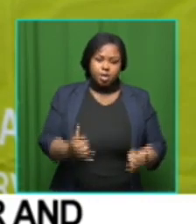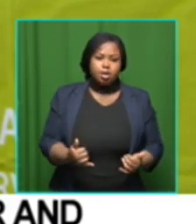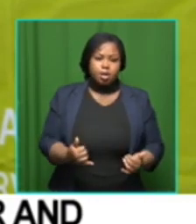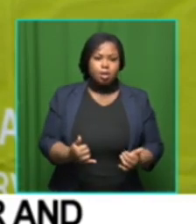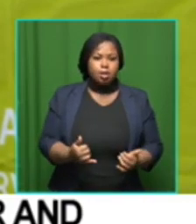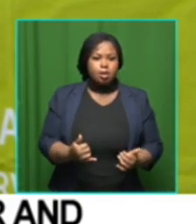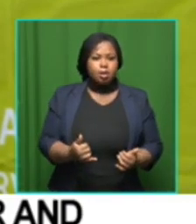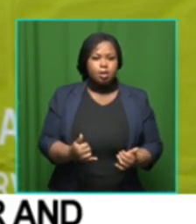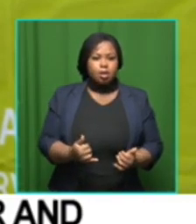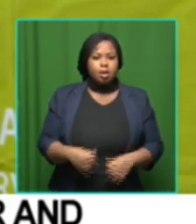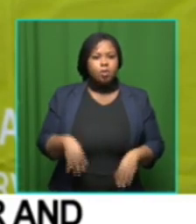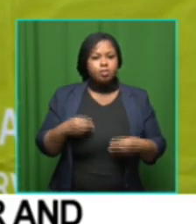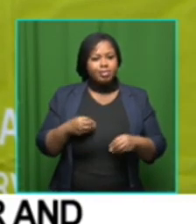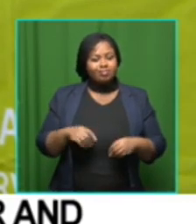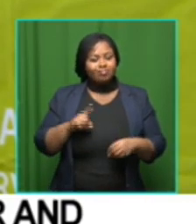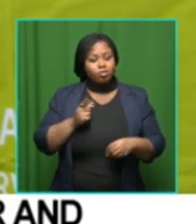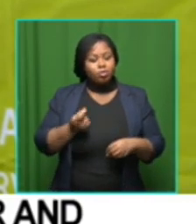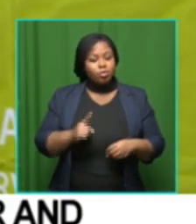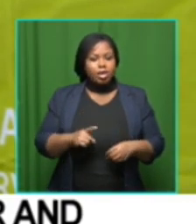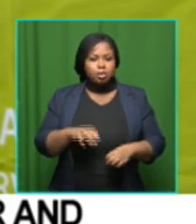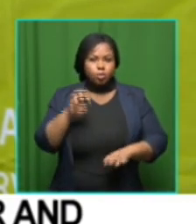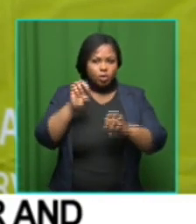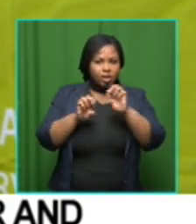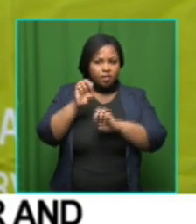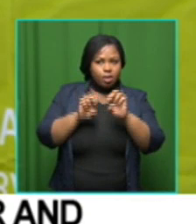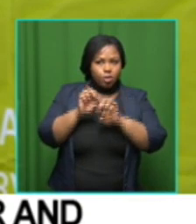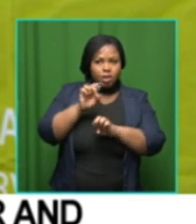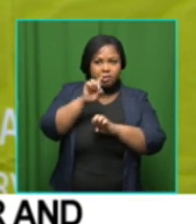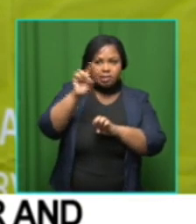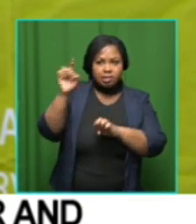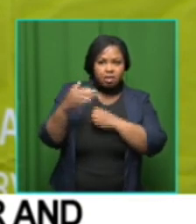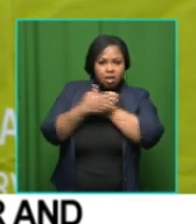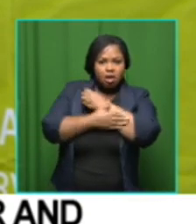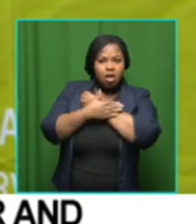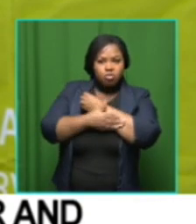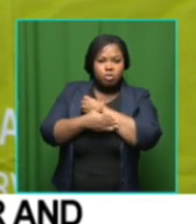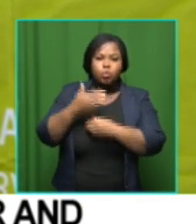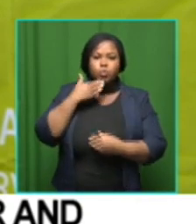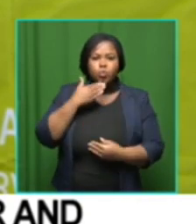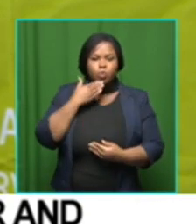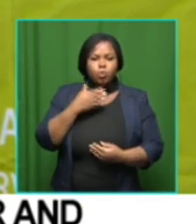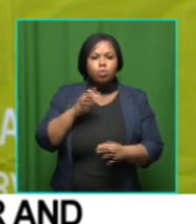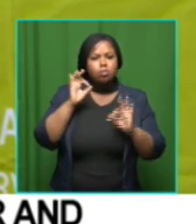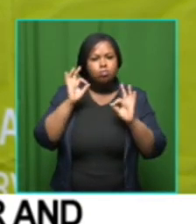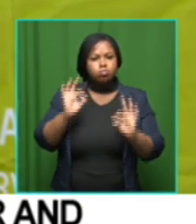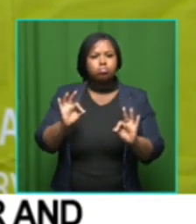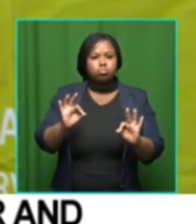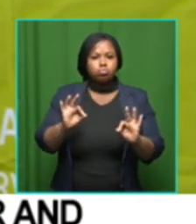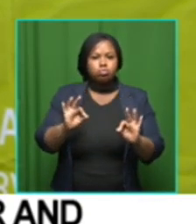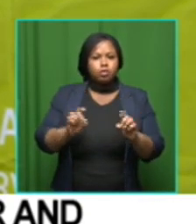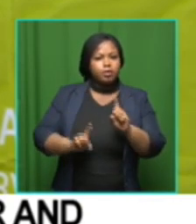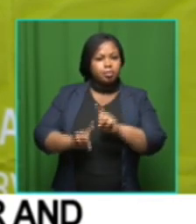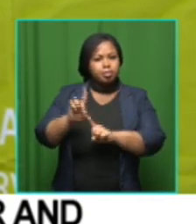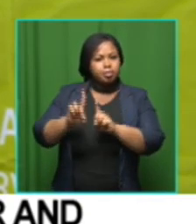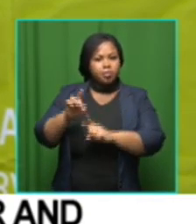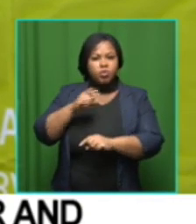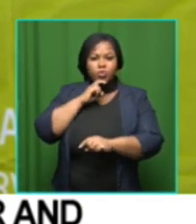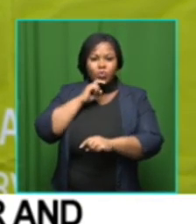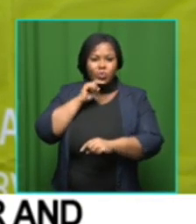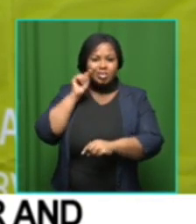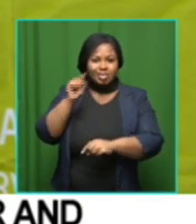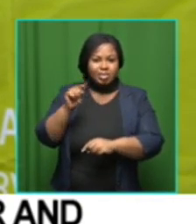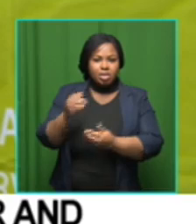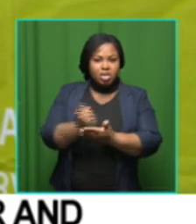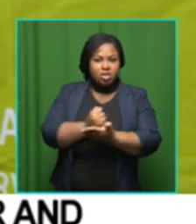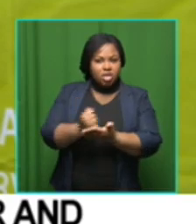through evaluating those countries that have actually had the proper submissions and are already using them and